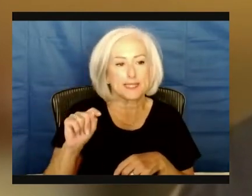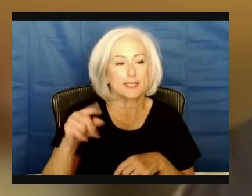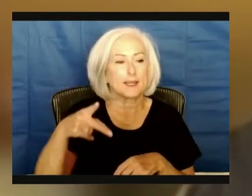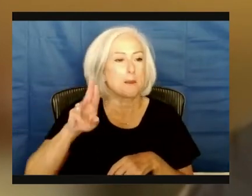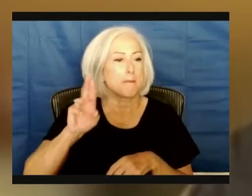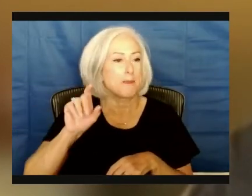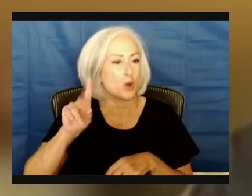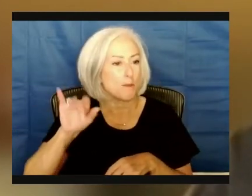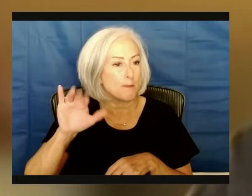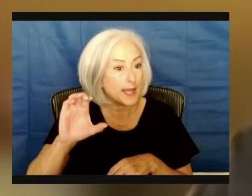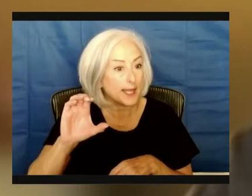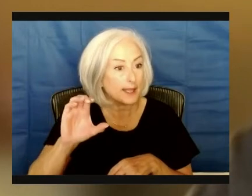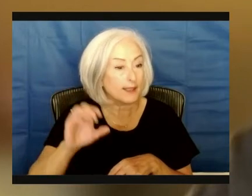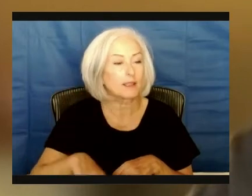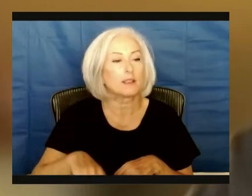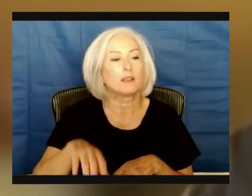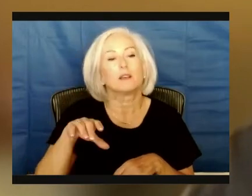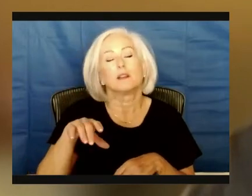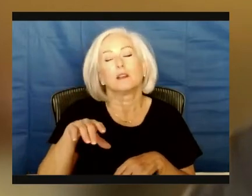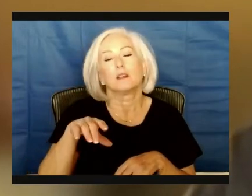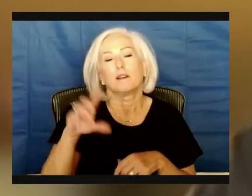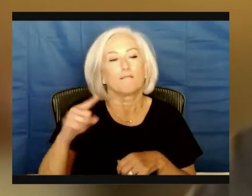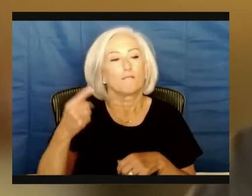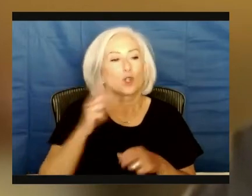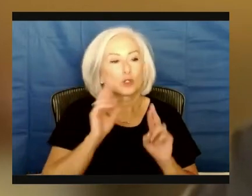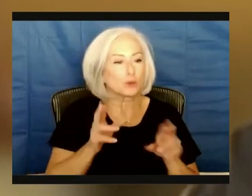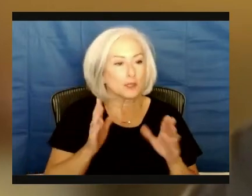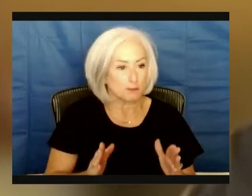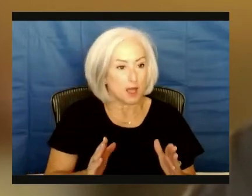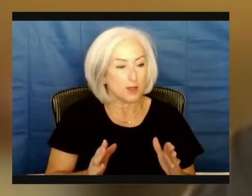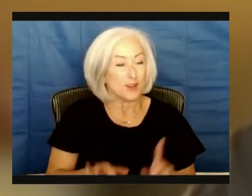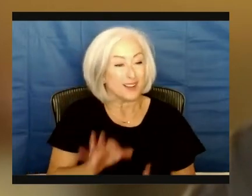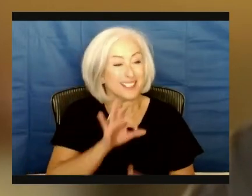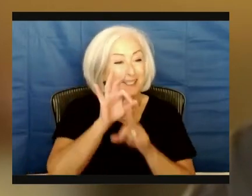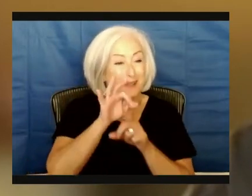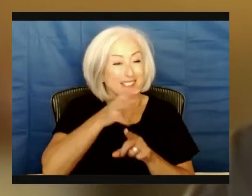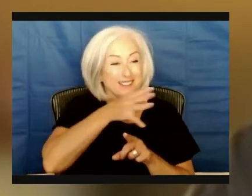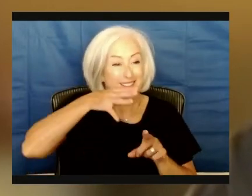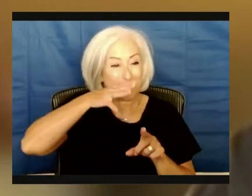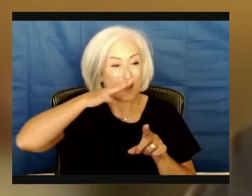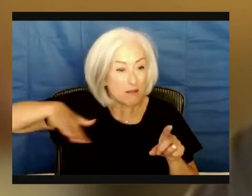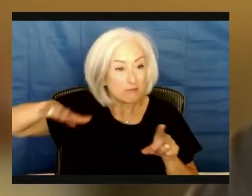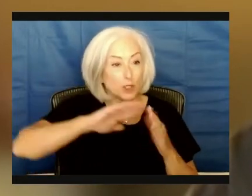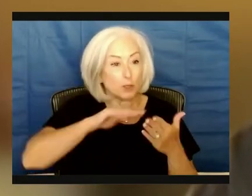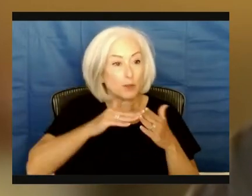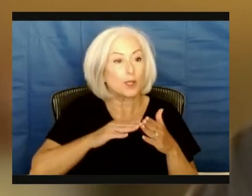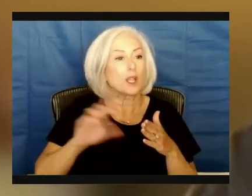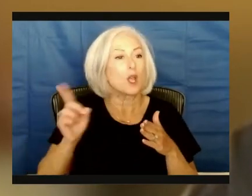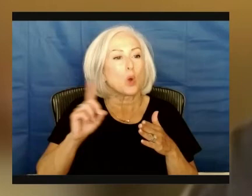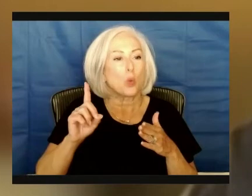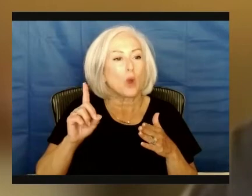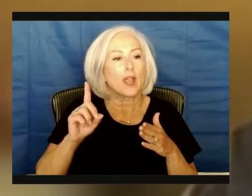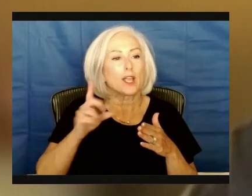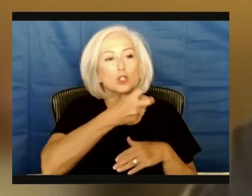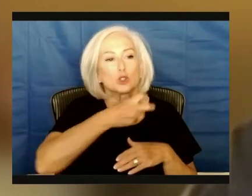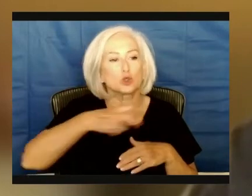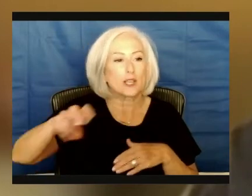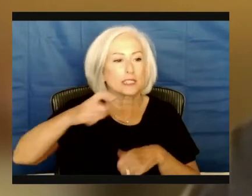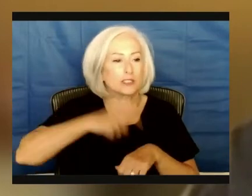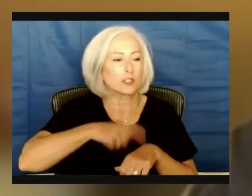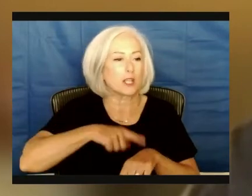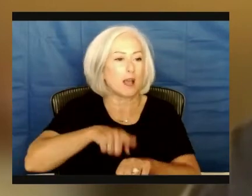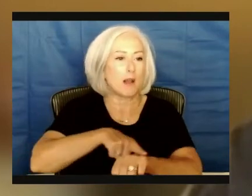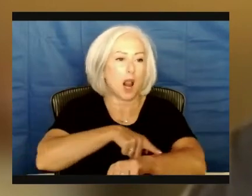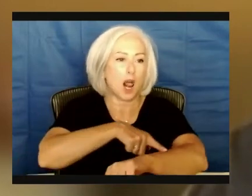responders, especially when they are in those rural communities where the transport times are so long. In this case, a